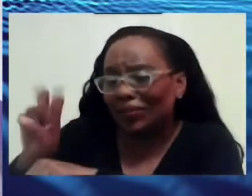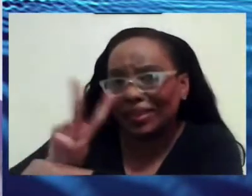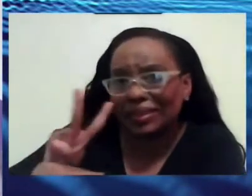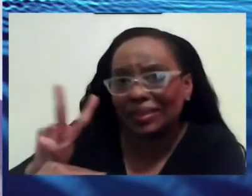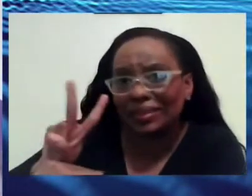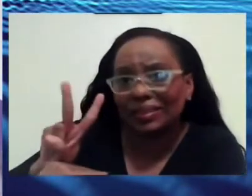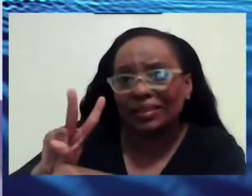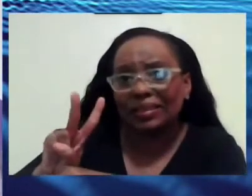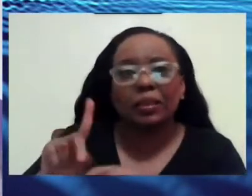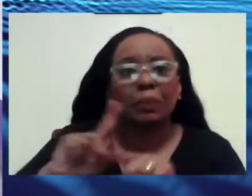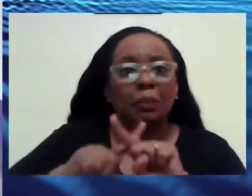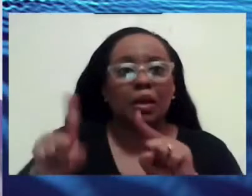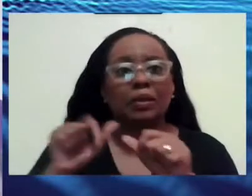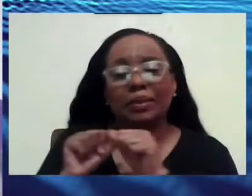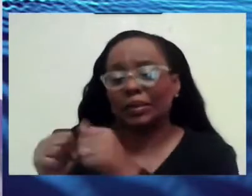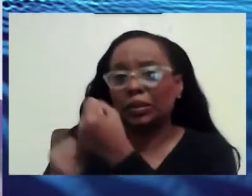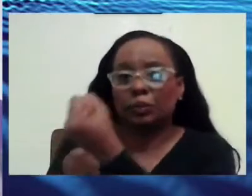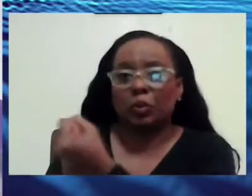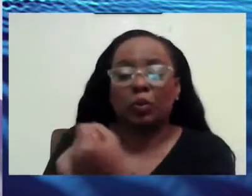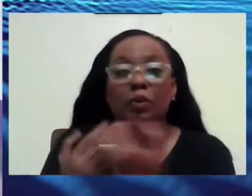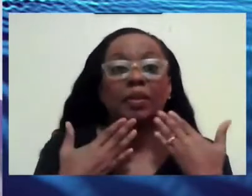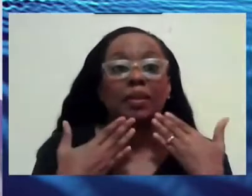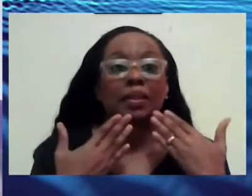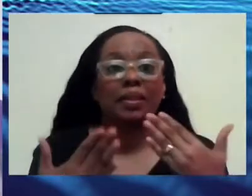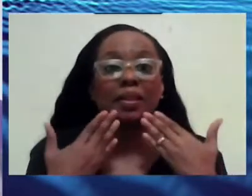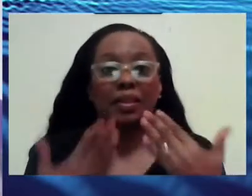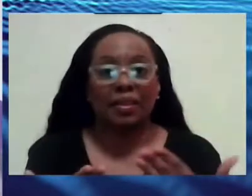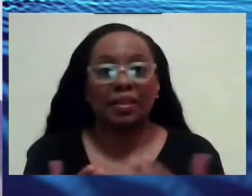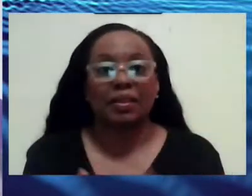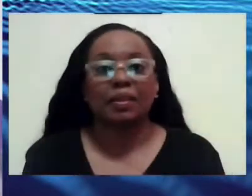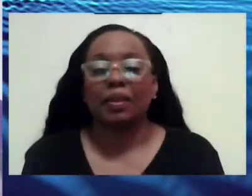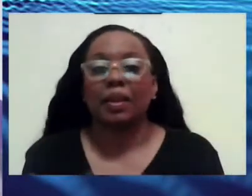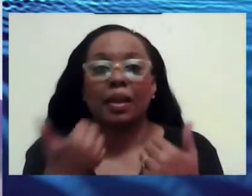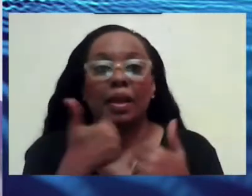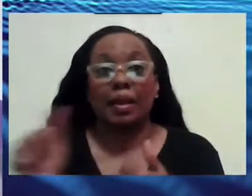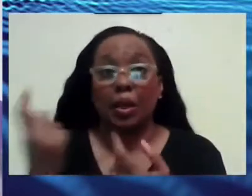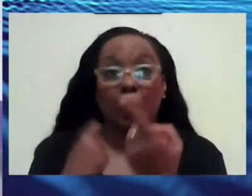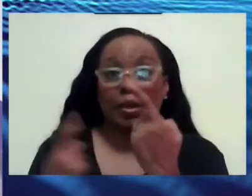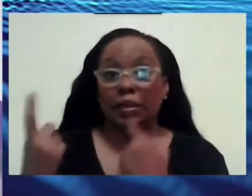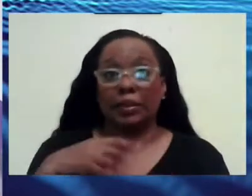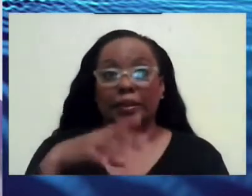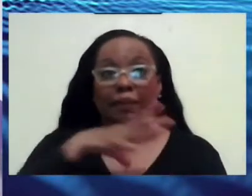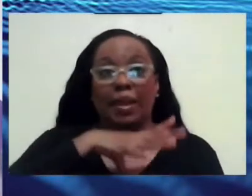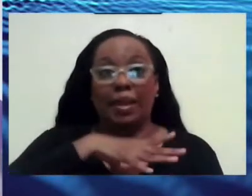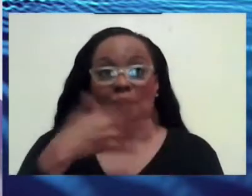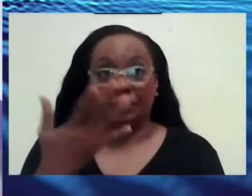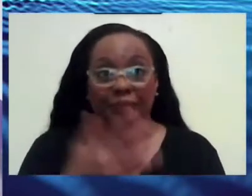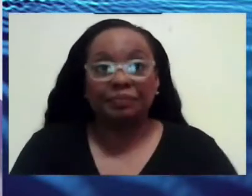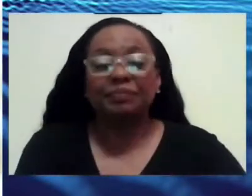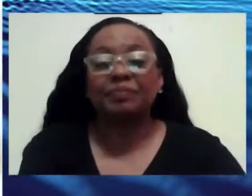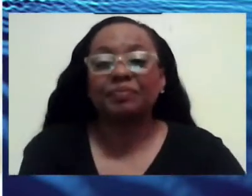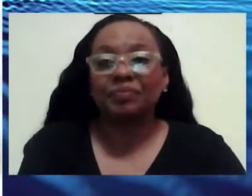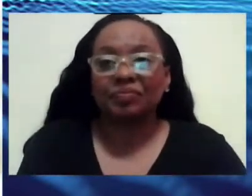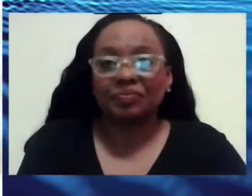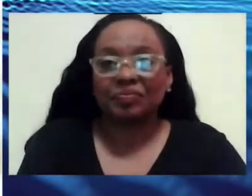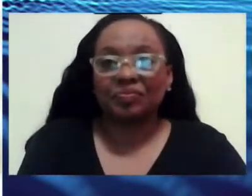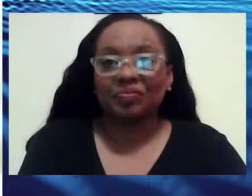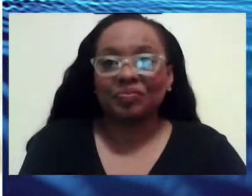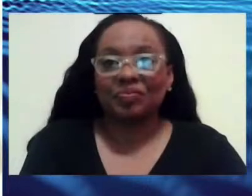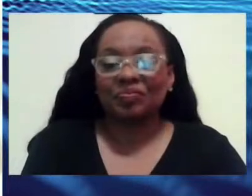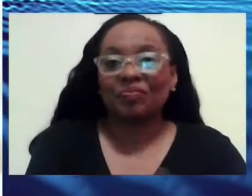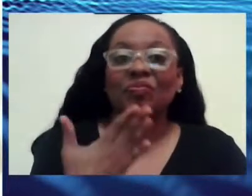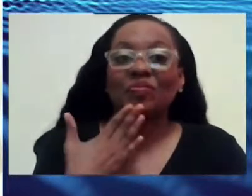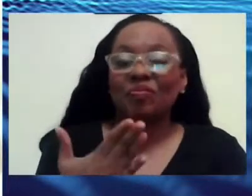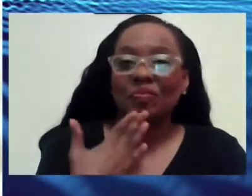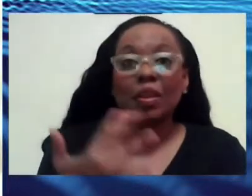continue to support them as best we can. So thanks very much, Lisa, and I'm available to answer any questions. Thank you so much, Ms.